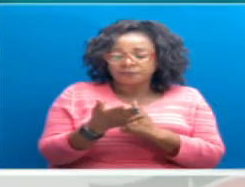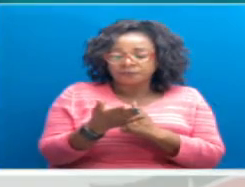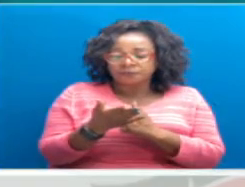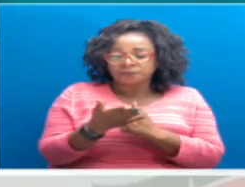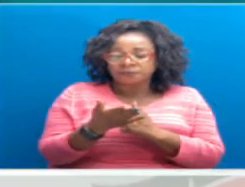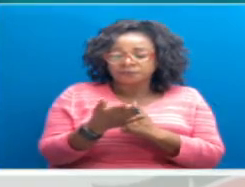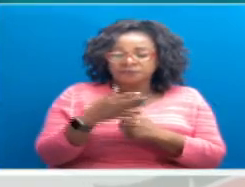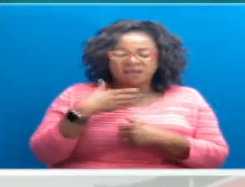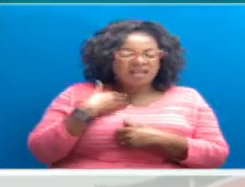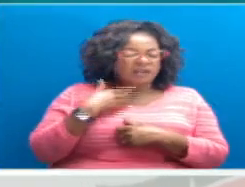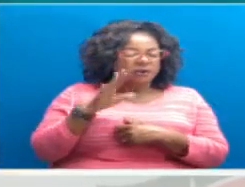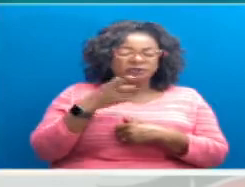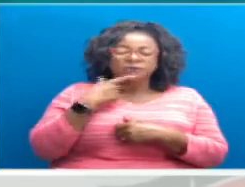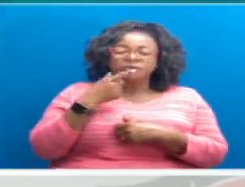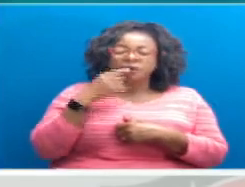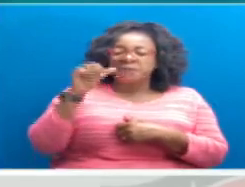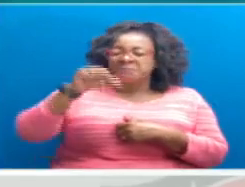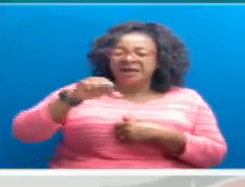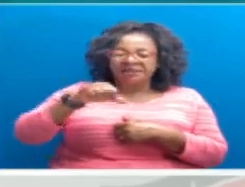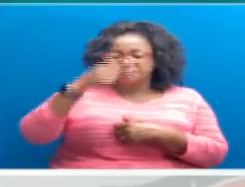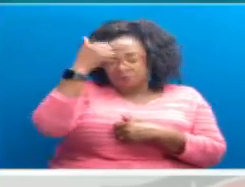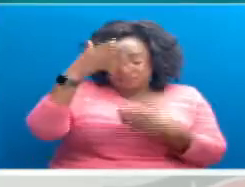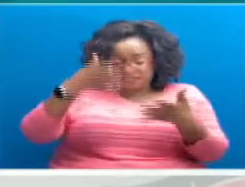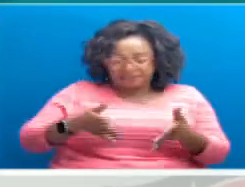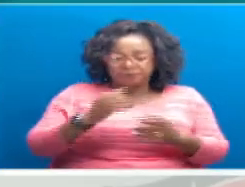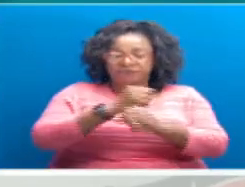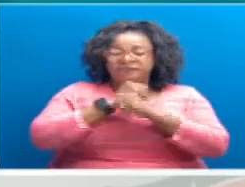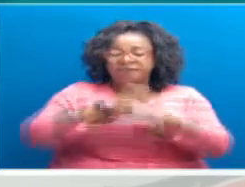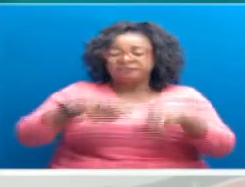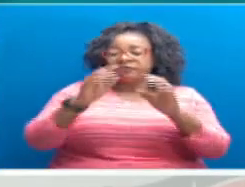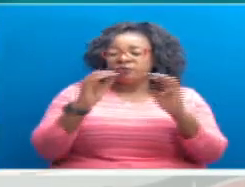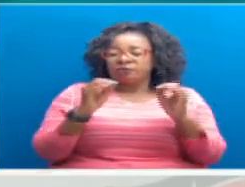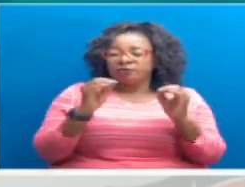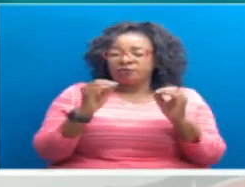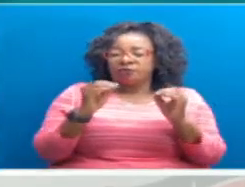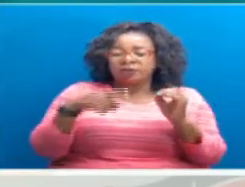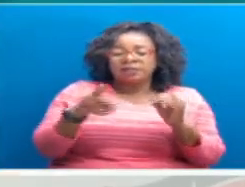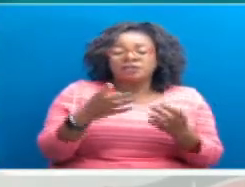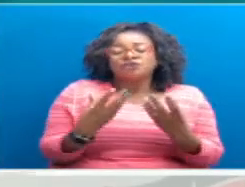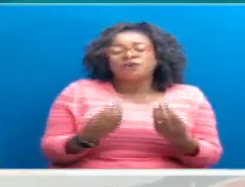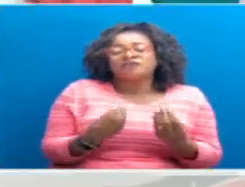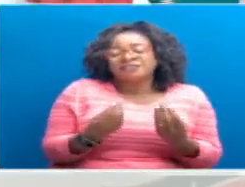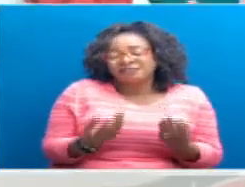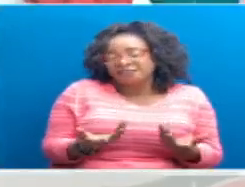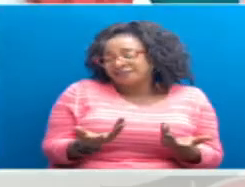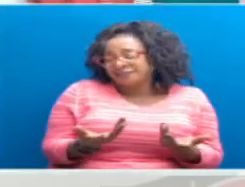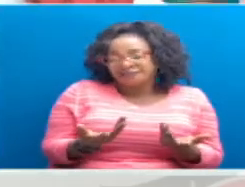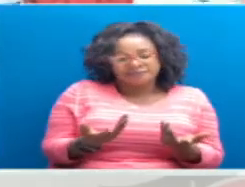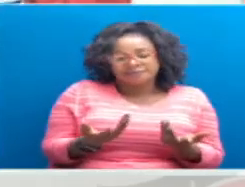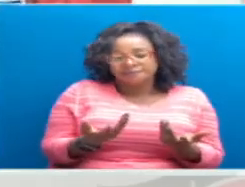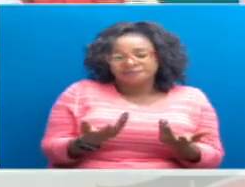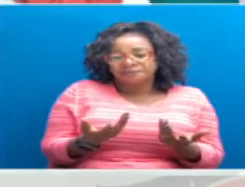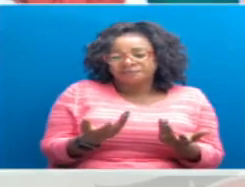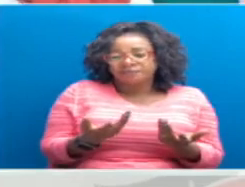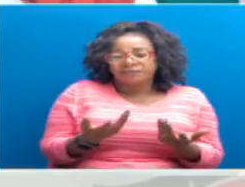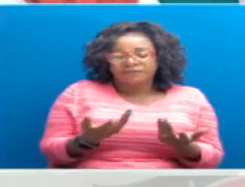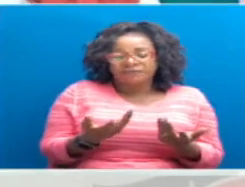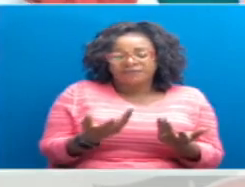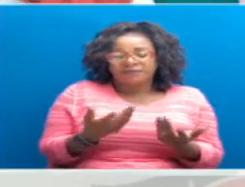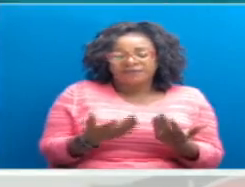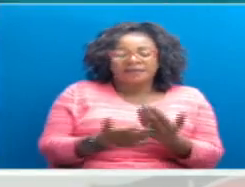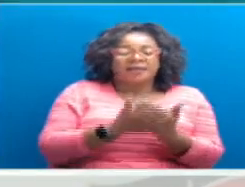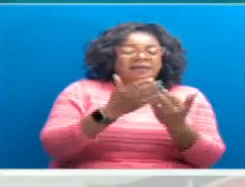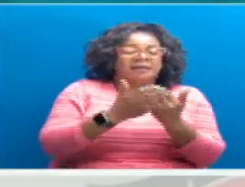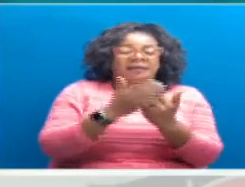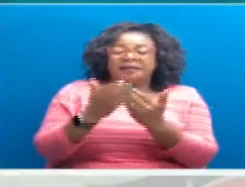Mm-hmm. I don't want to talk bad about him because he's not here to defend himself, but unajua ni softie. Alikuwa softie. Mtu amelelewa huko juu.